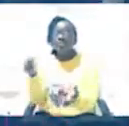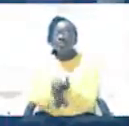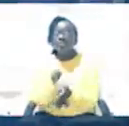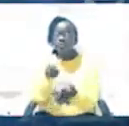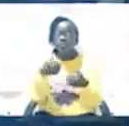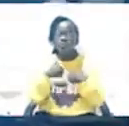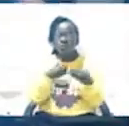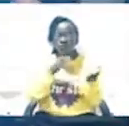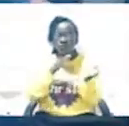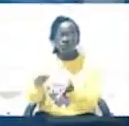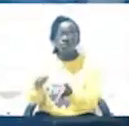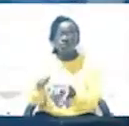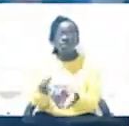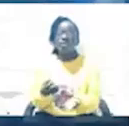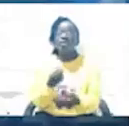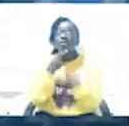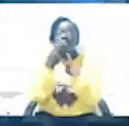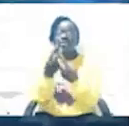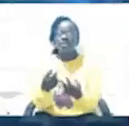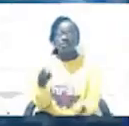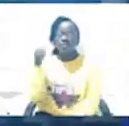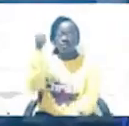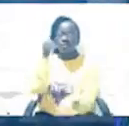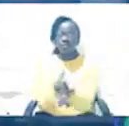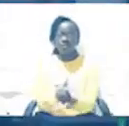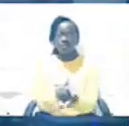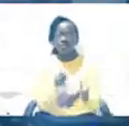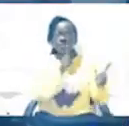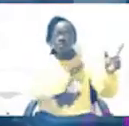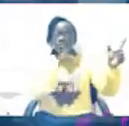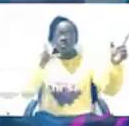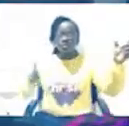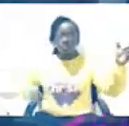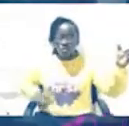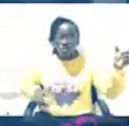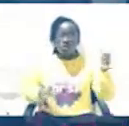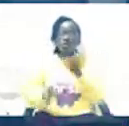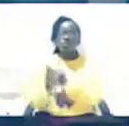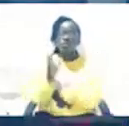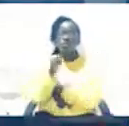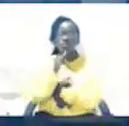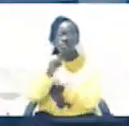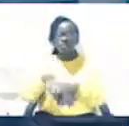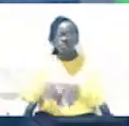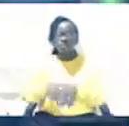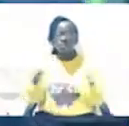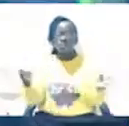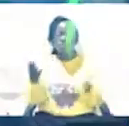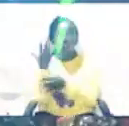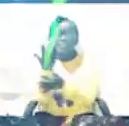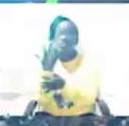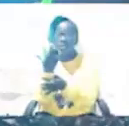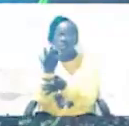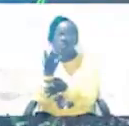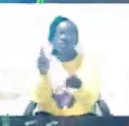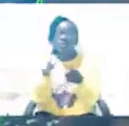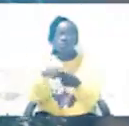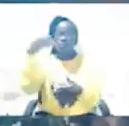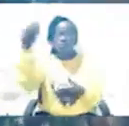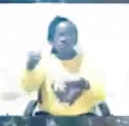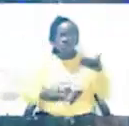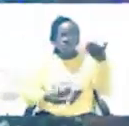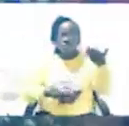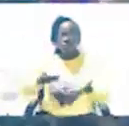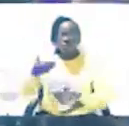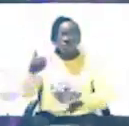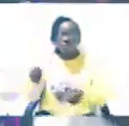amen. The Almighty God is throwing open his arms to welcome whosoever will come to